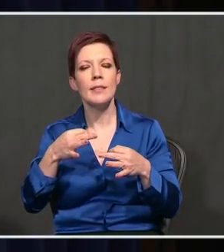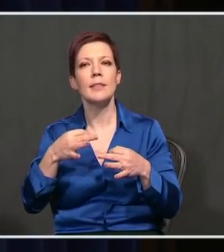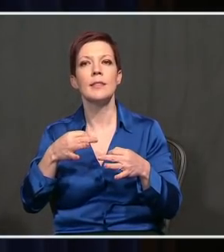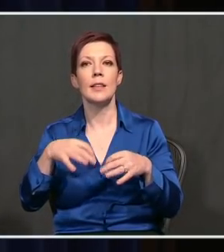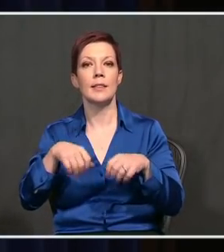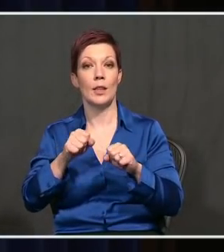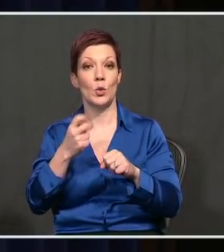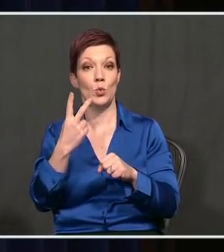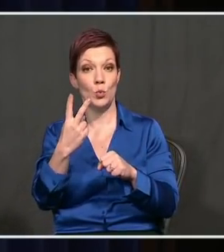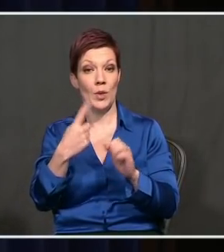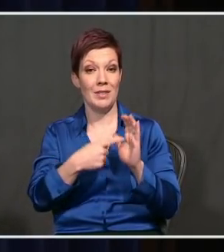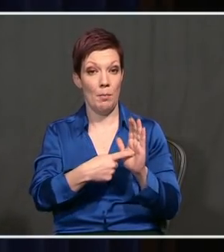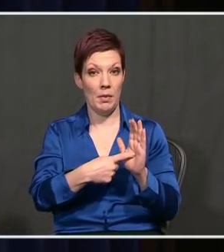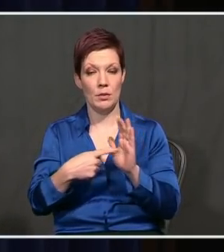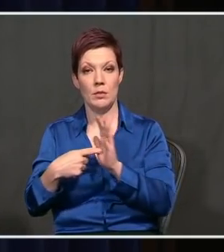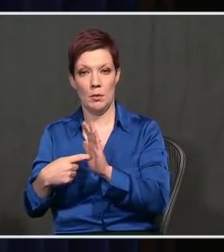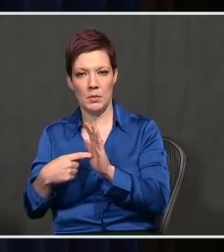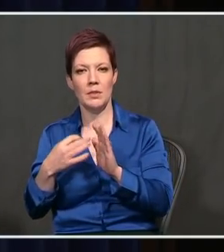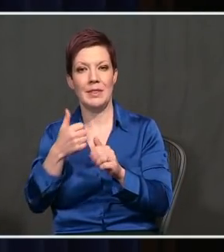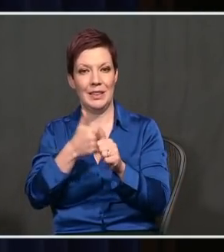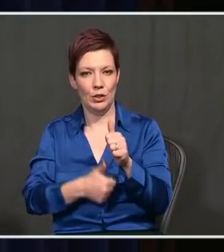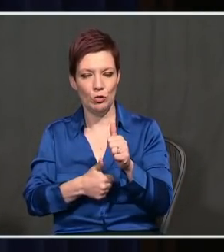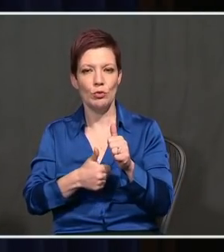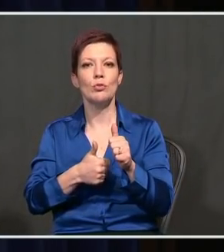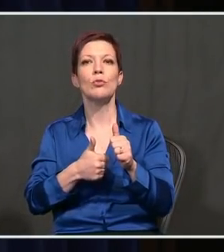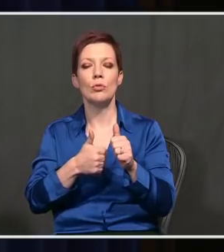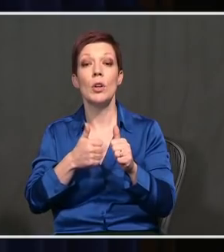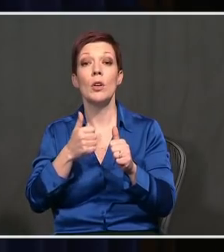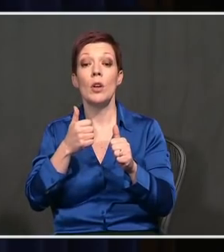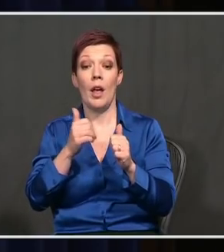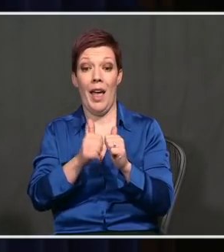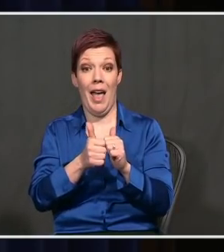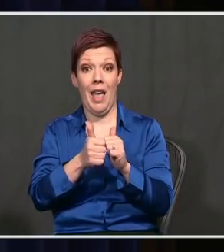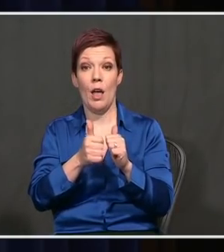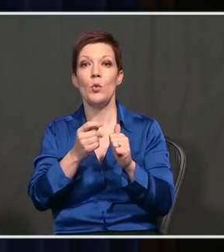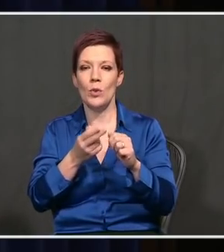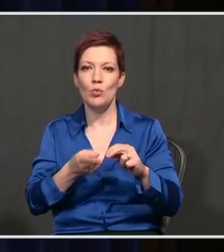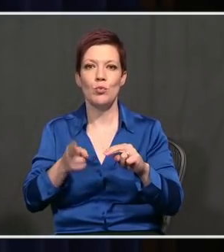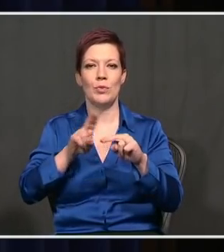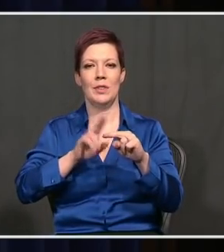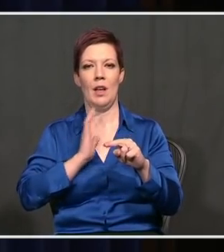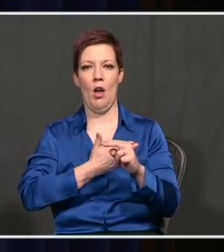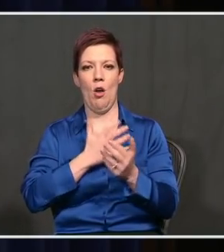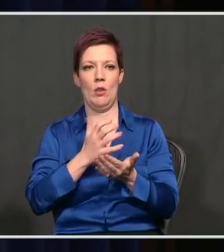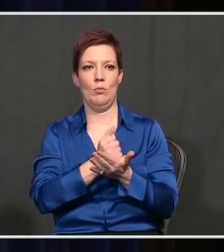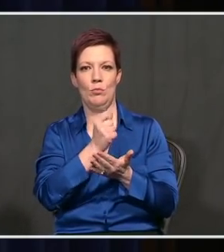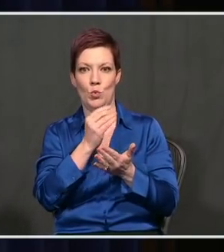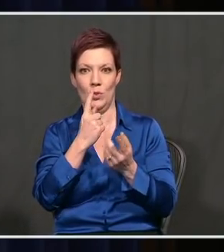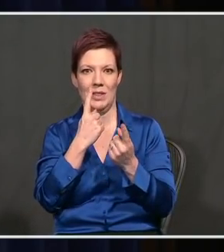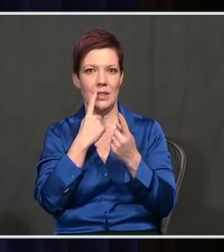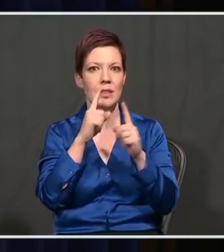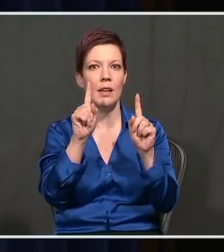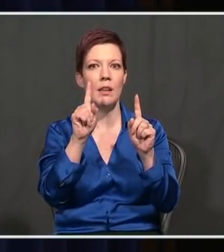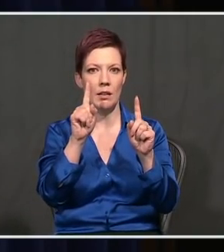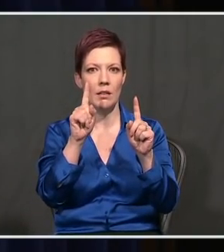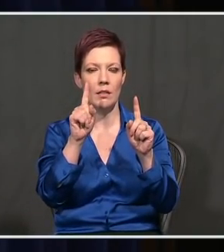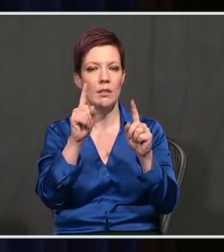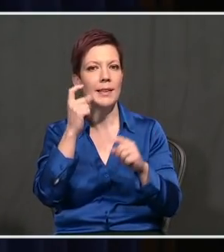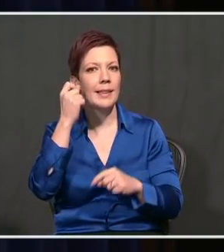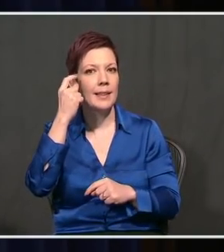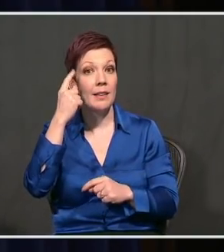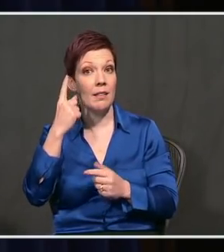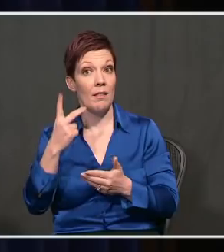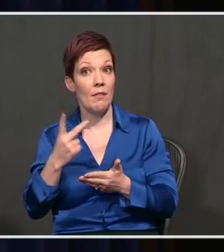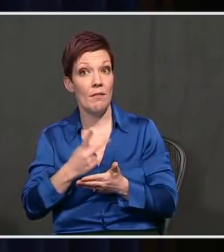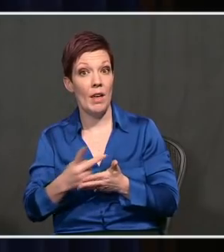of each platform technology in order to increase our chances to succeed, because failure